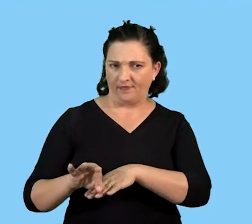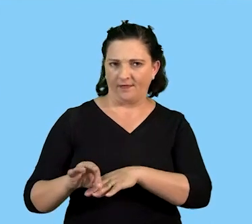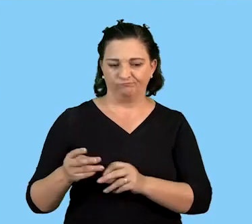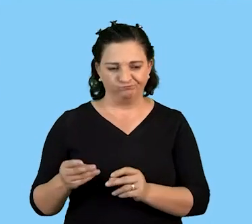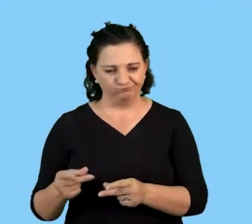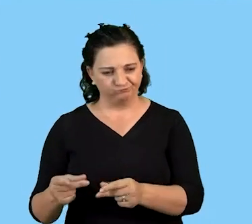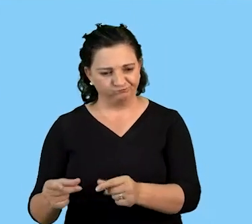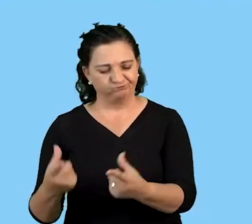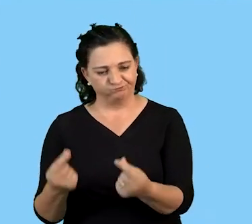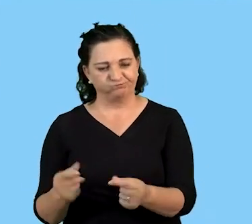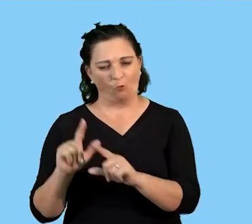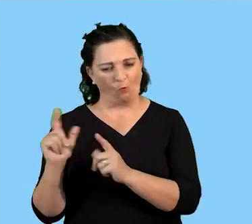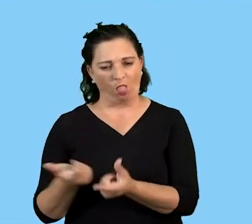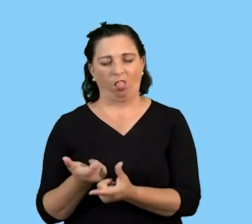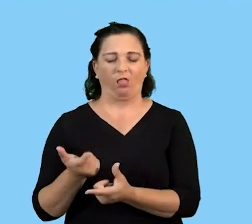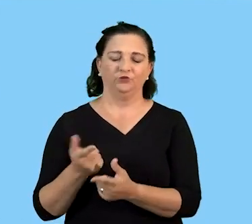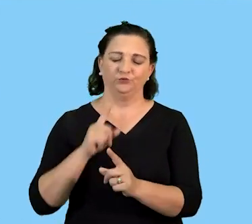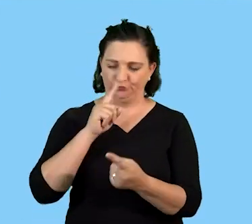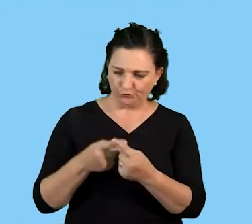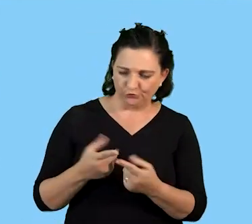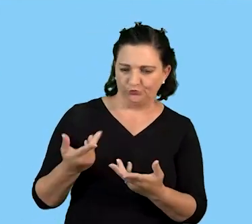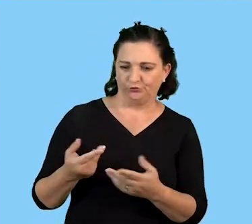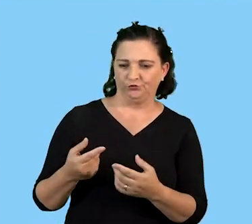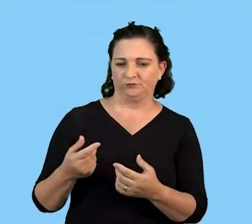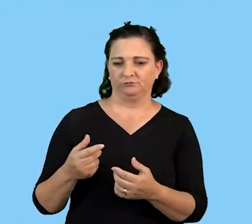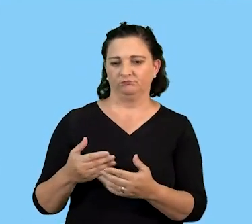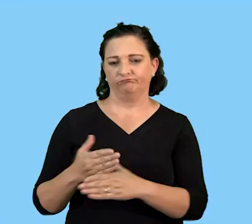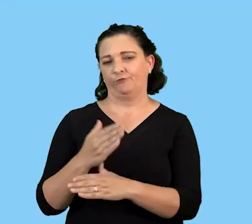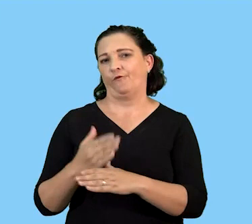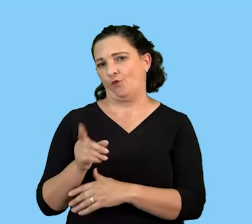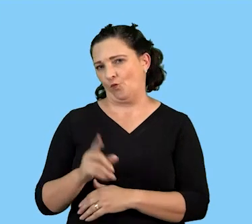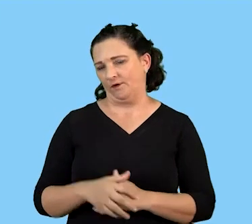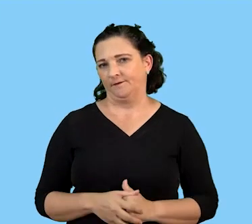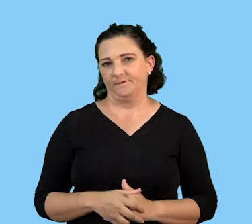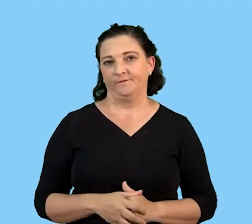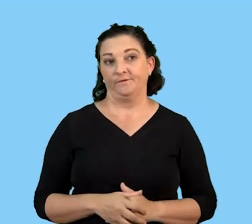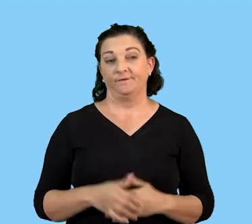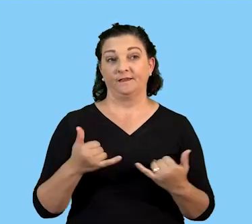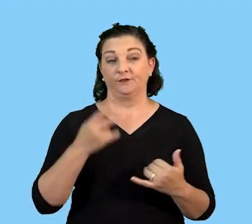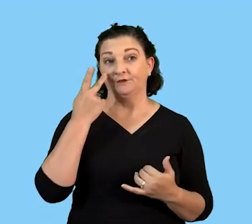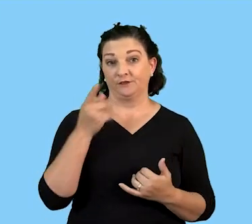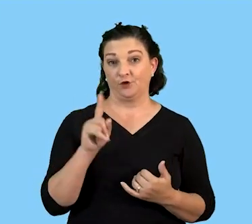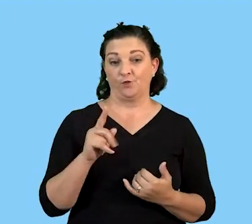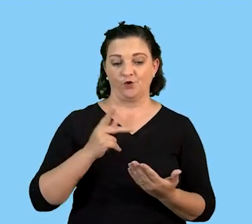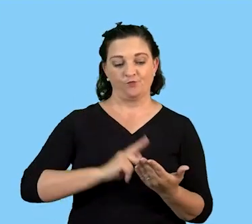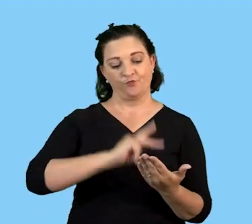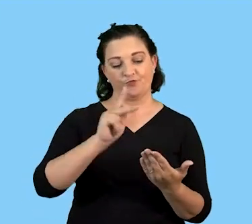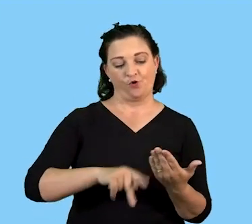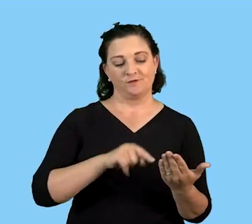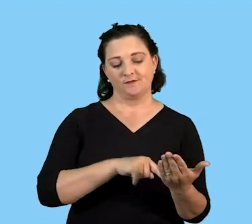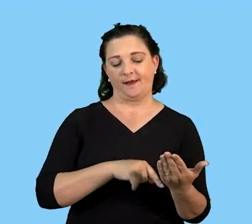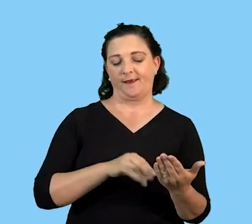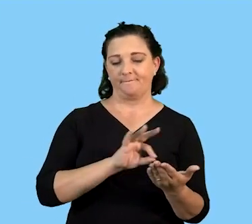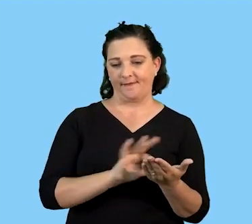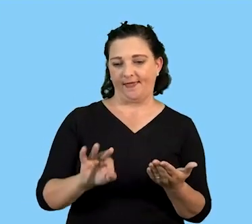all duties, all activities that has to be performed. Now, let's look at the project planning steps. We first need to define